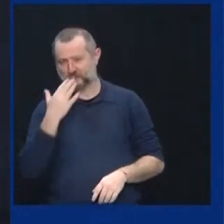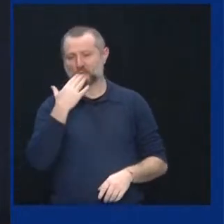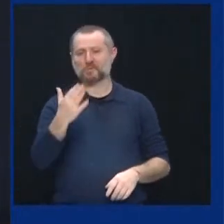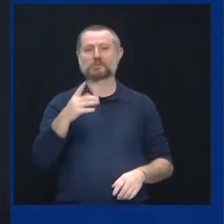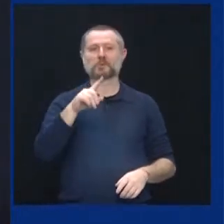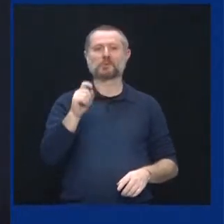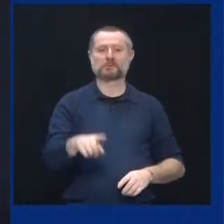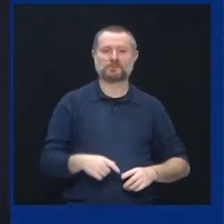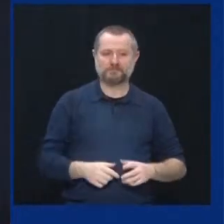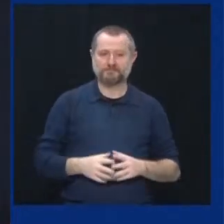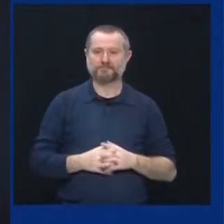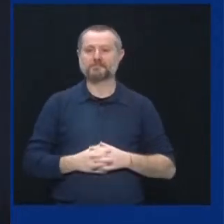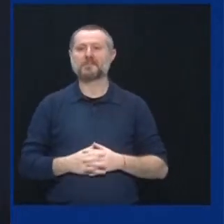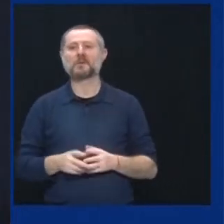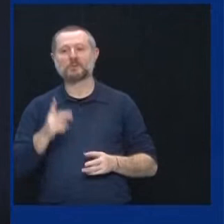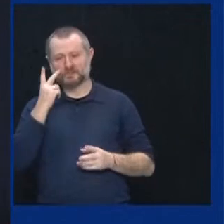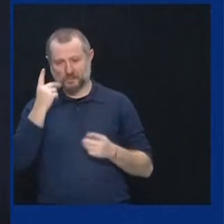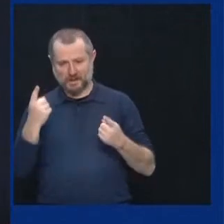very concerning what happened.